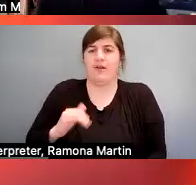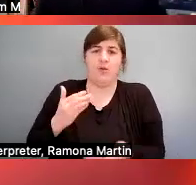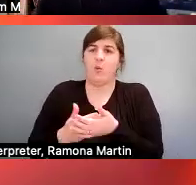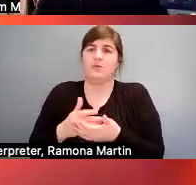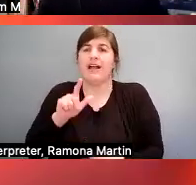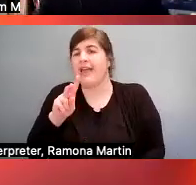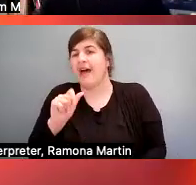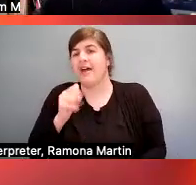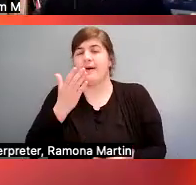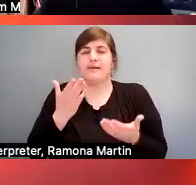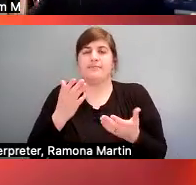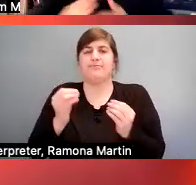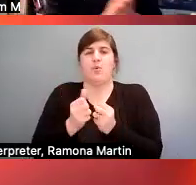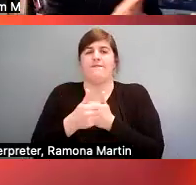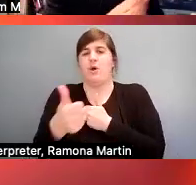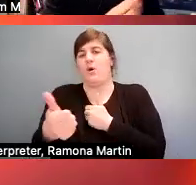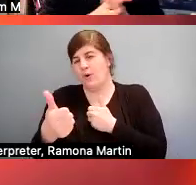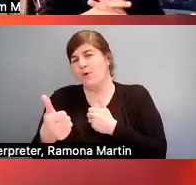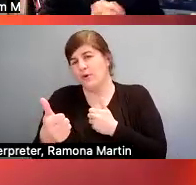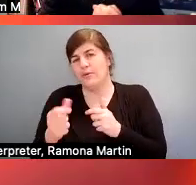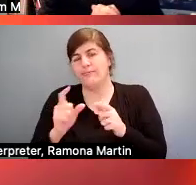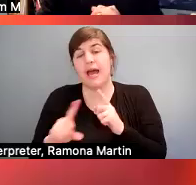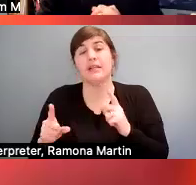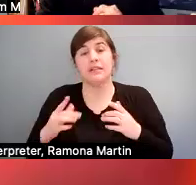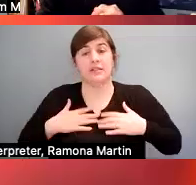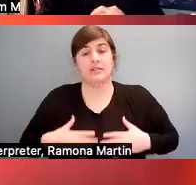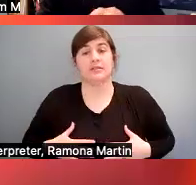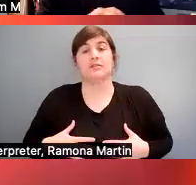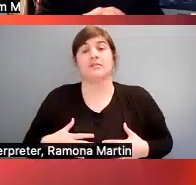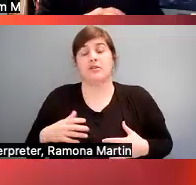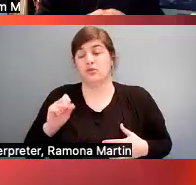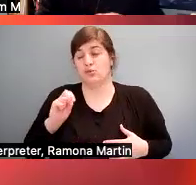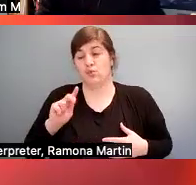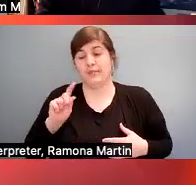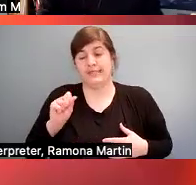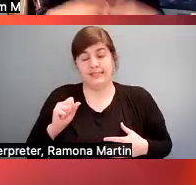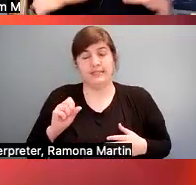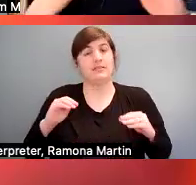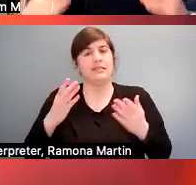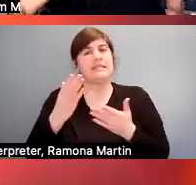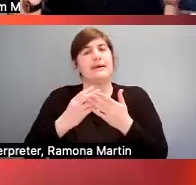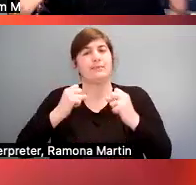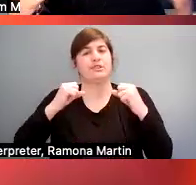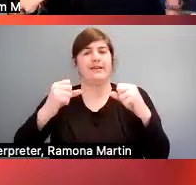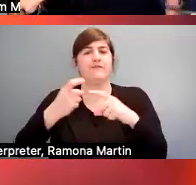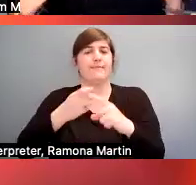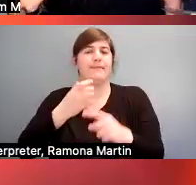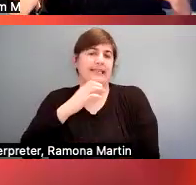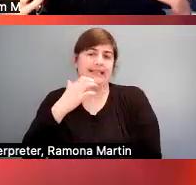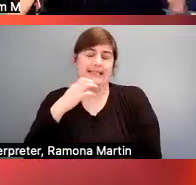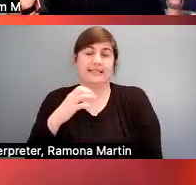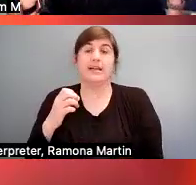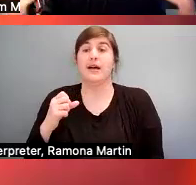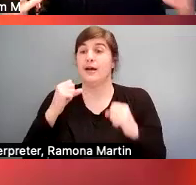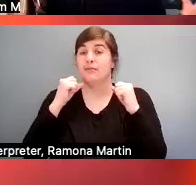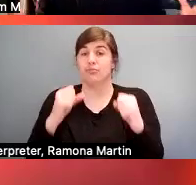be quite as close as it looks, but the suits provide some protection from heat, but they won't provide you